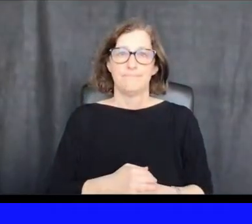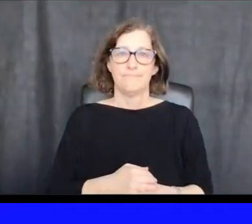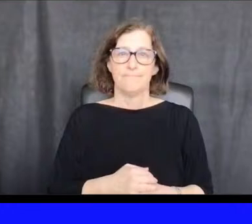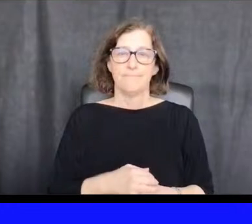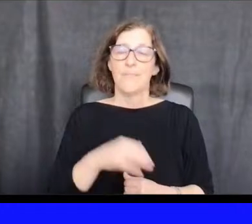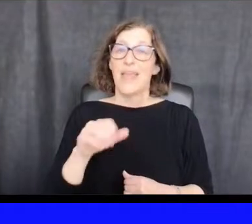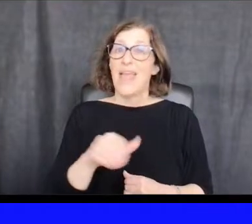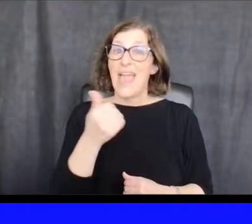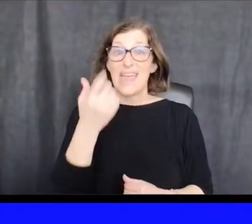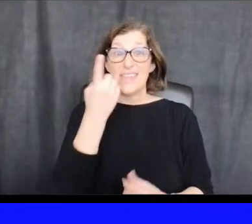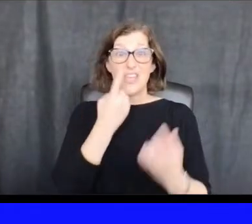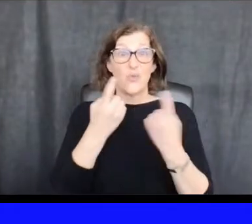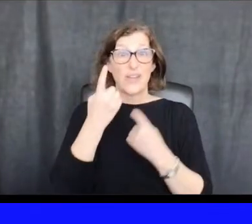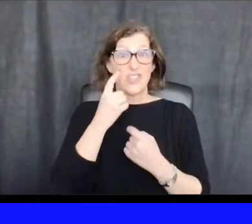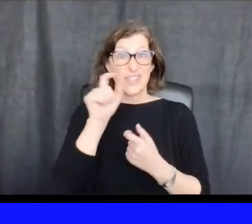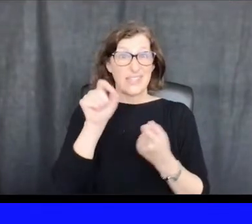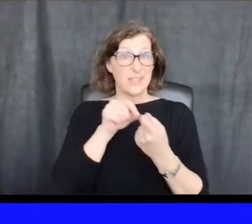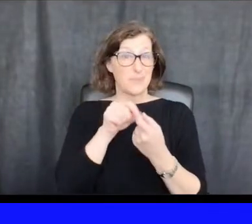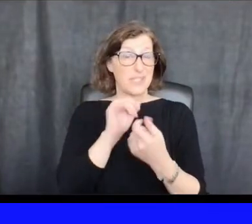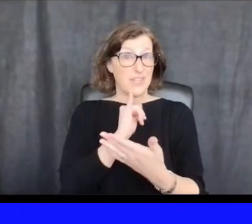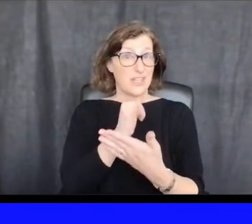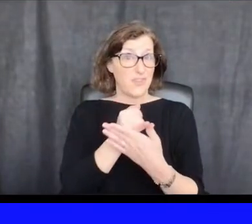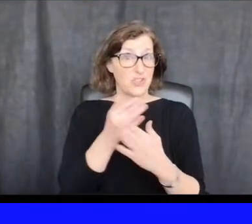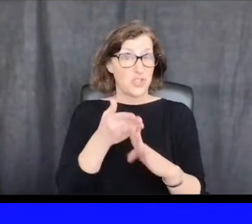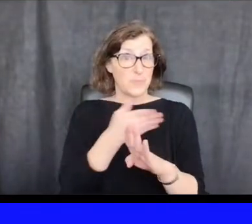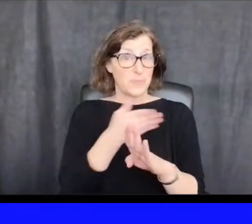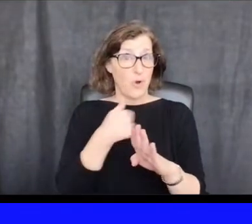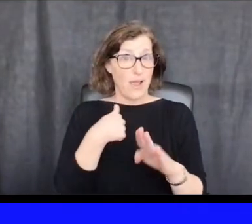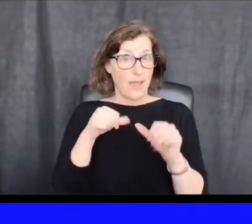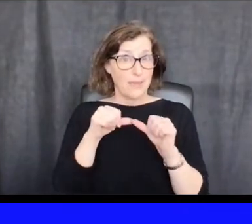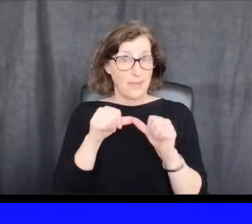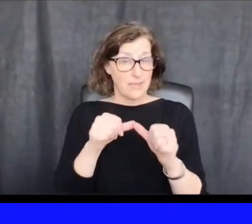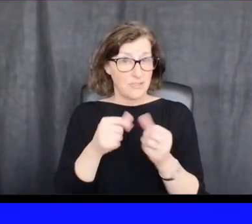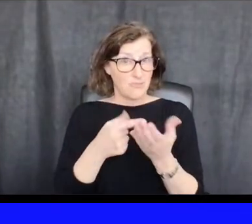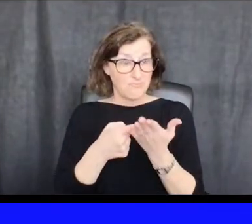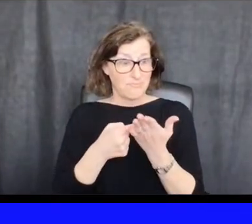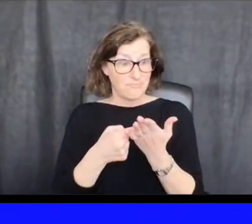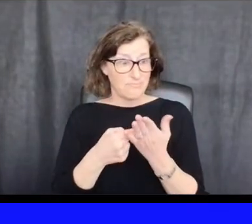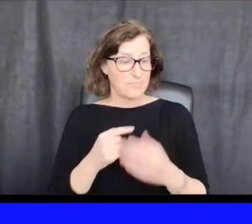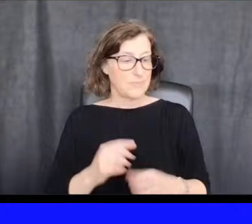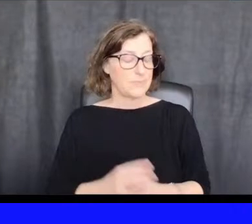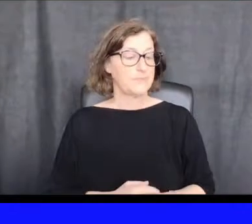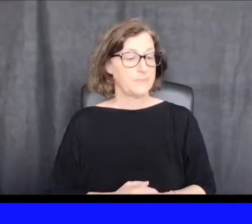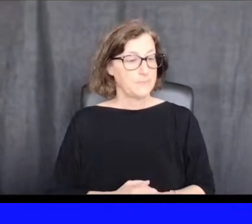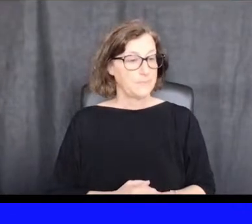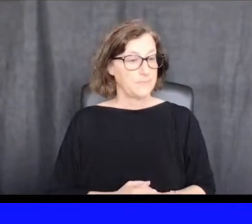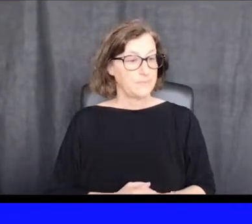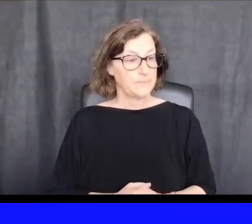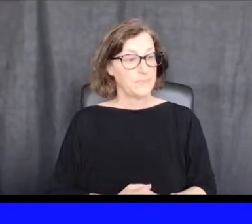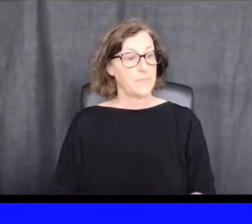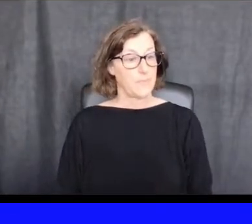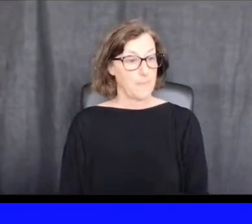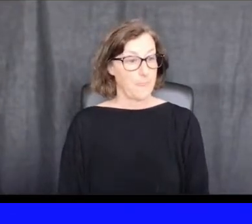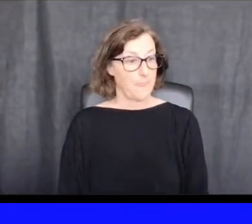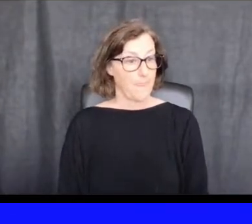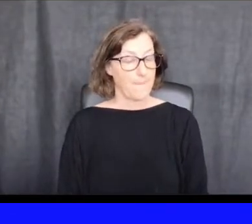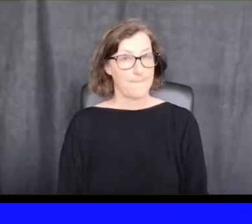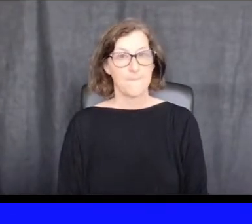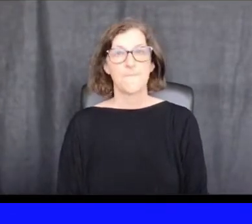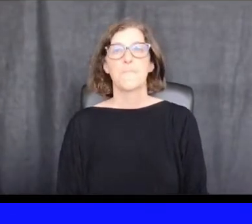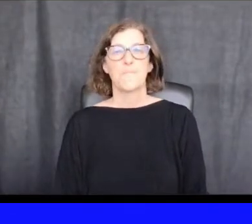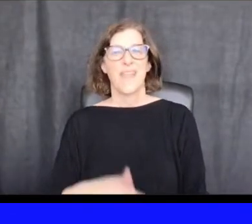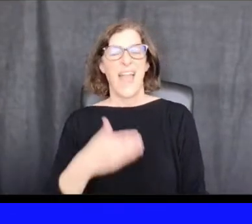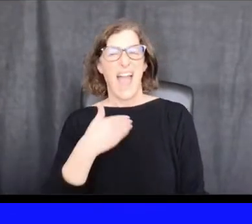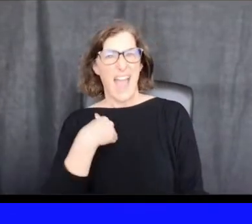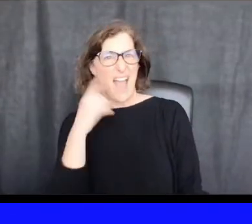We were able to fully assess 107 of the 200 patients. They agreed to be assessed, and they were actually still living